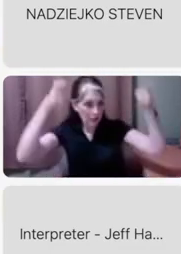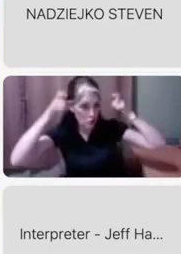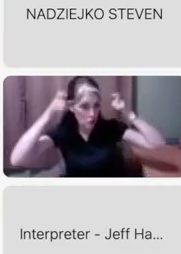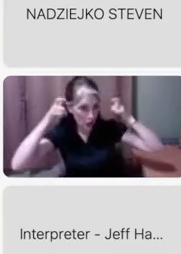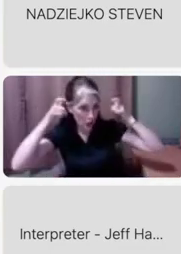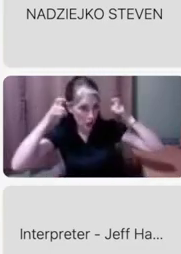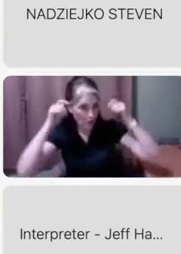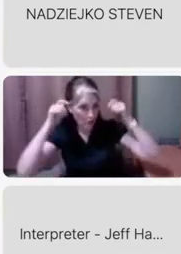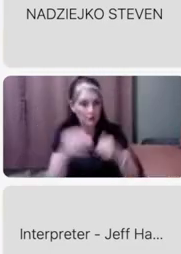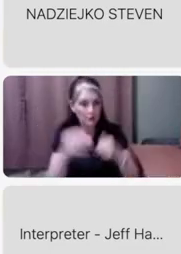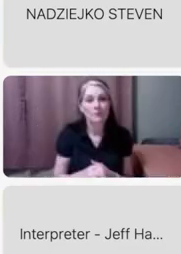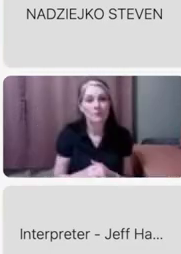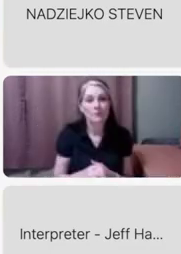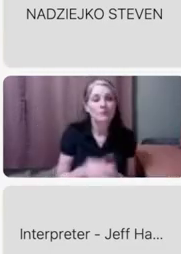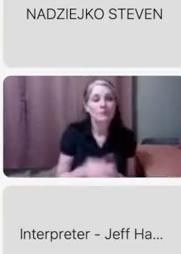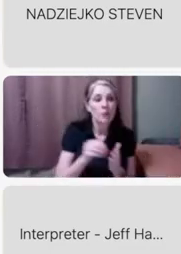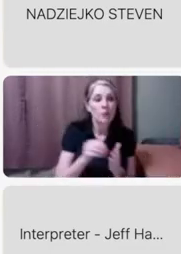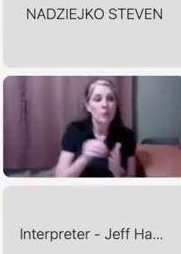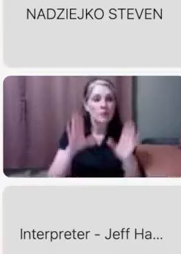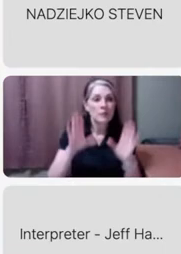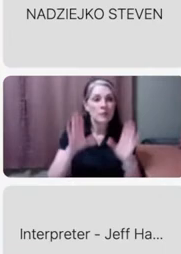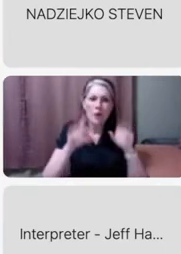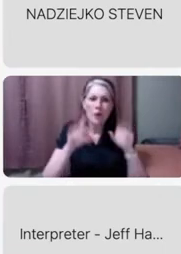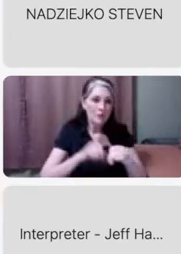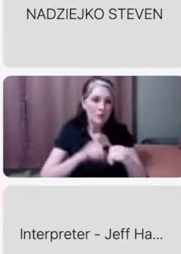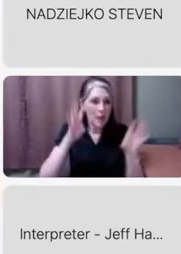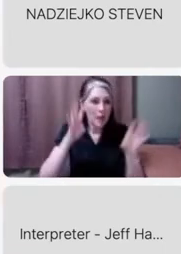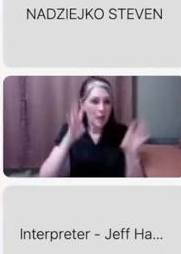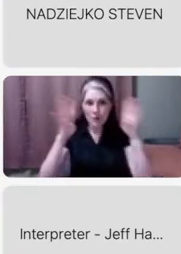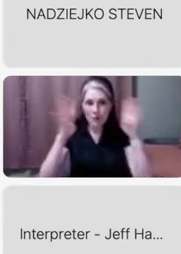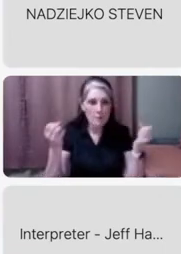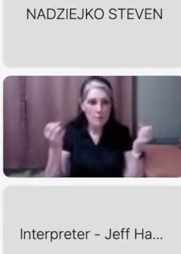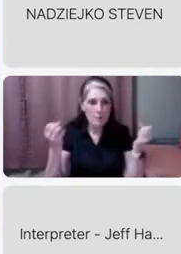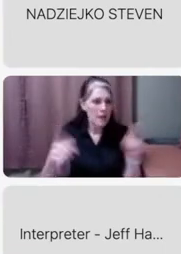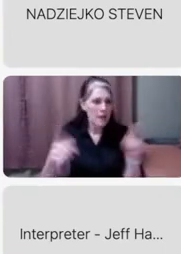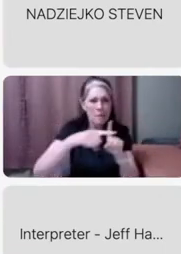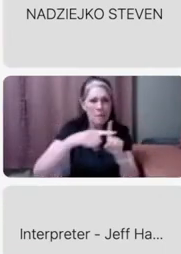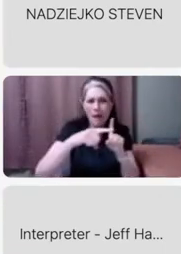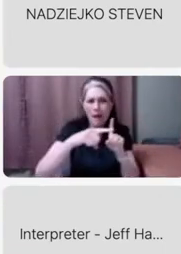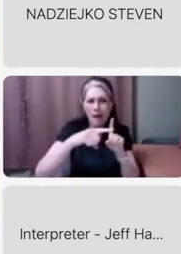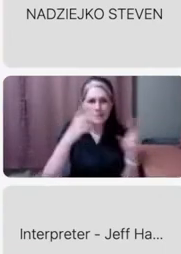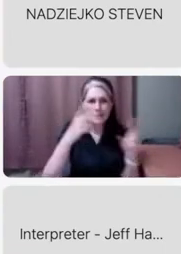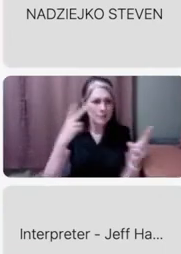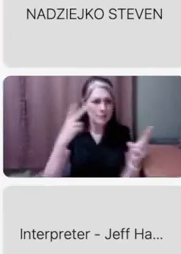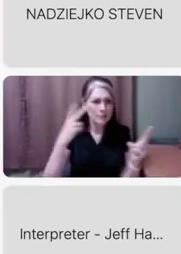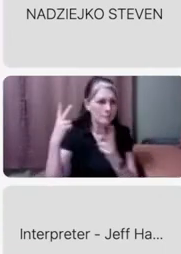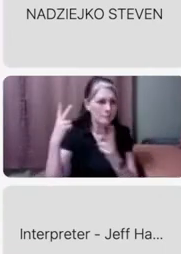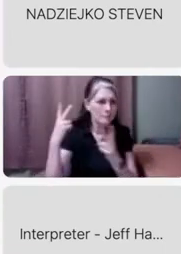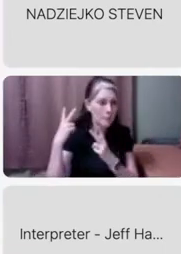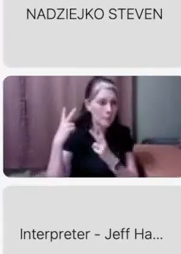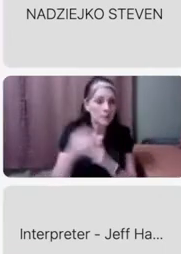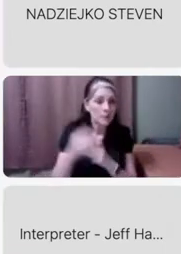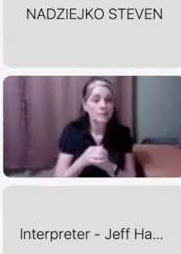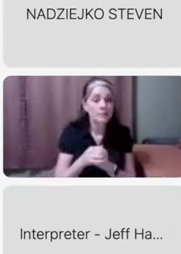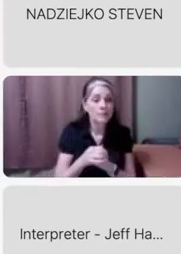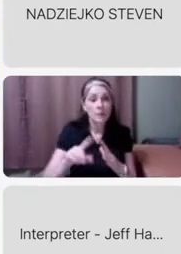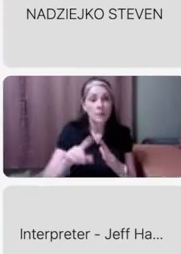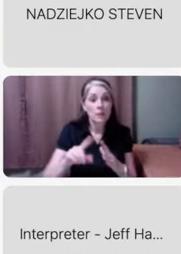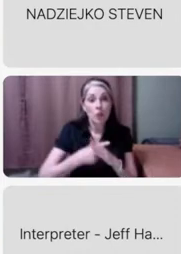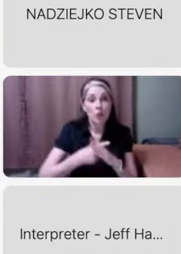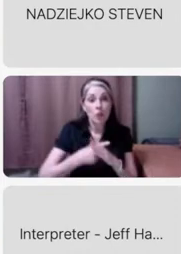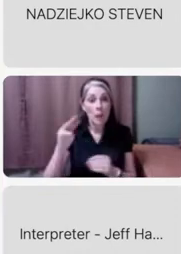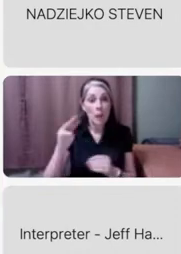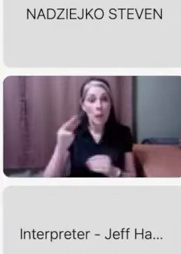students had a great time and created many positive memories during the beginning of march asb organized a march madness